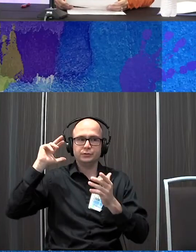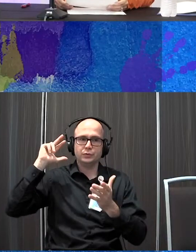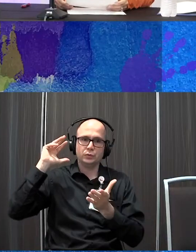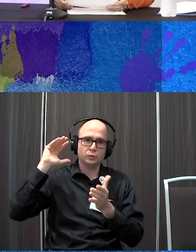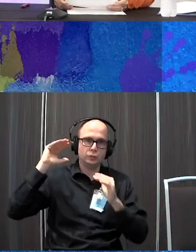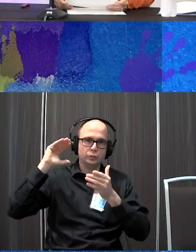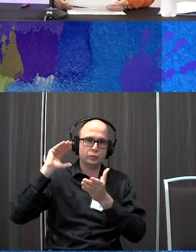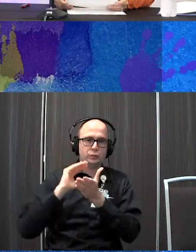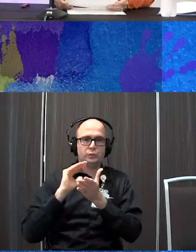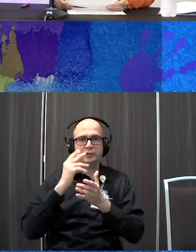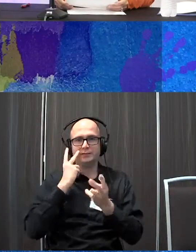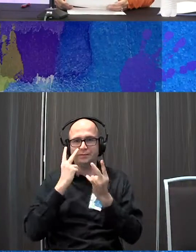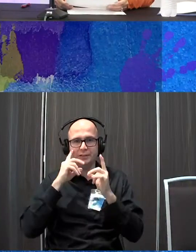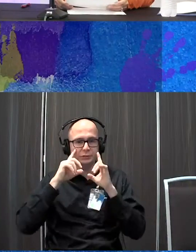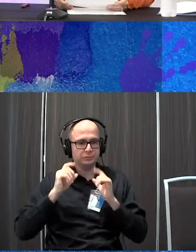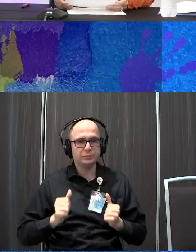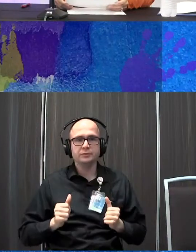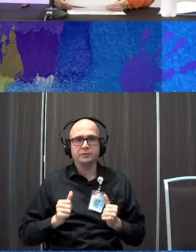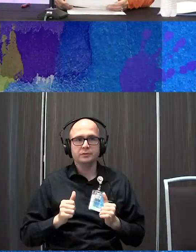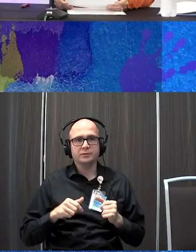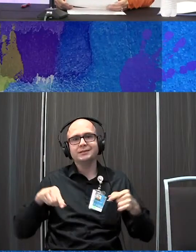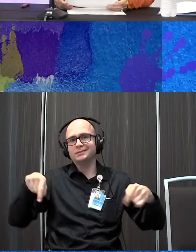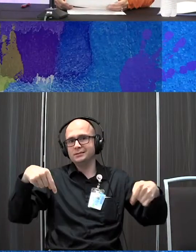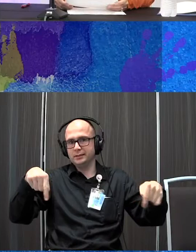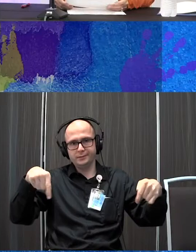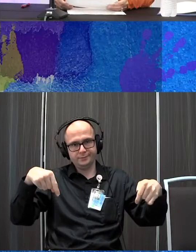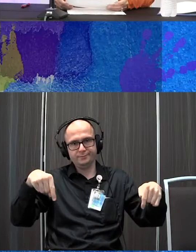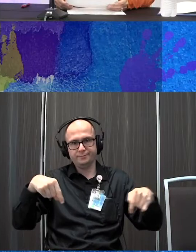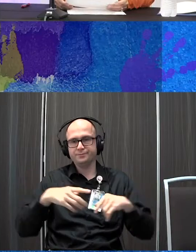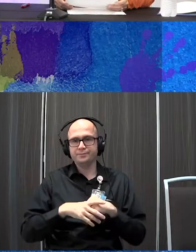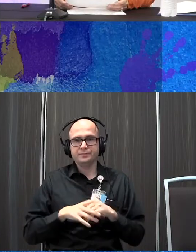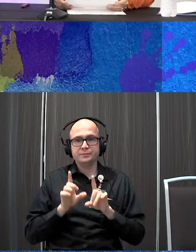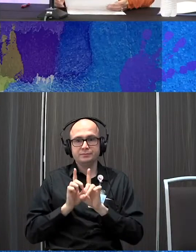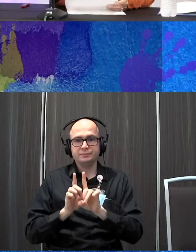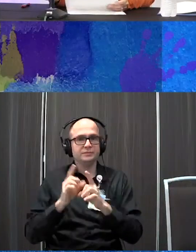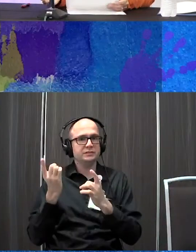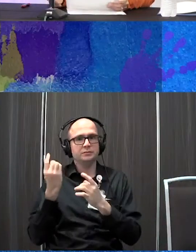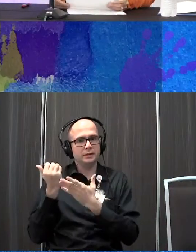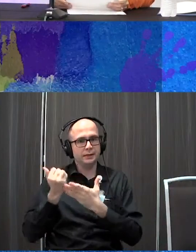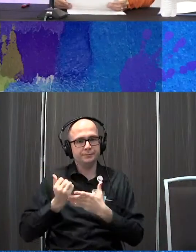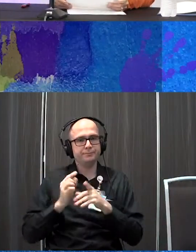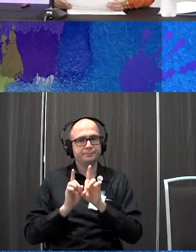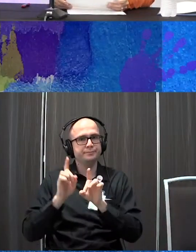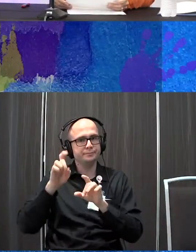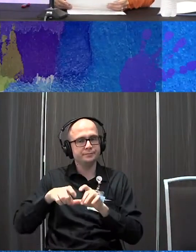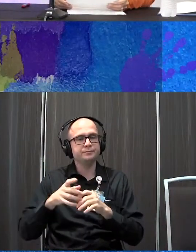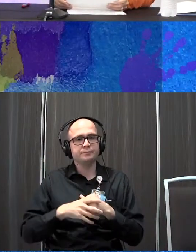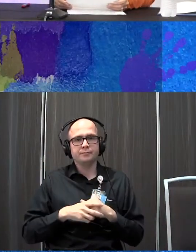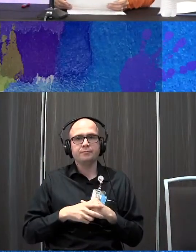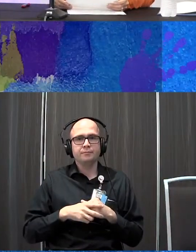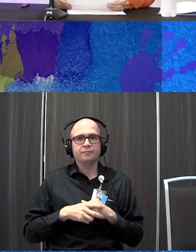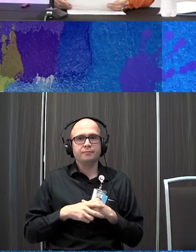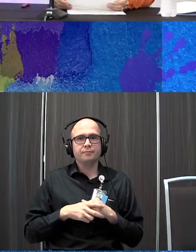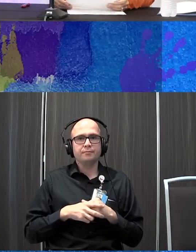vision. So this was driven by anxiety. So he would not move unless somebody was helping him or he had support. Hitting